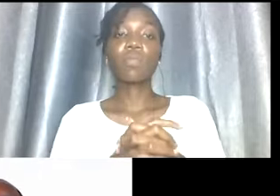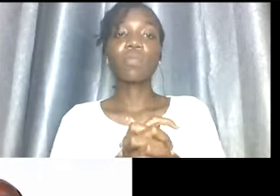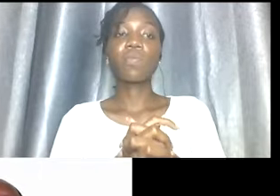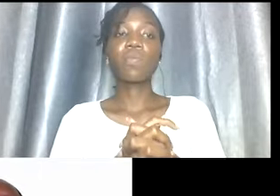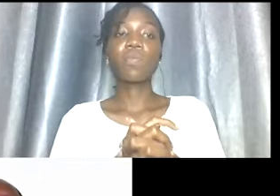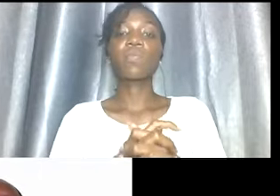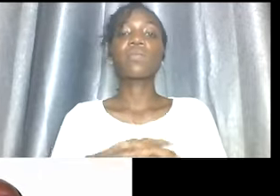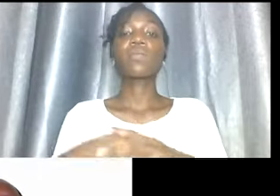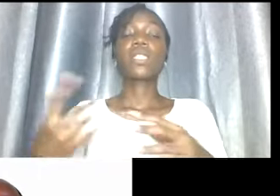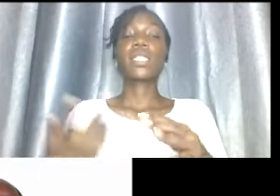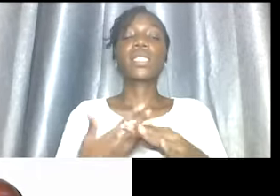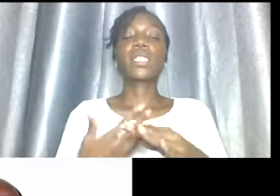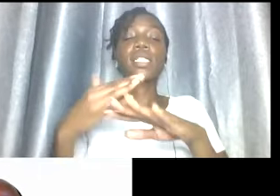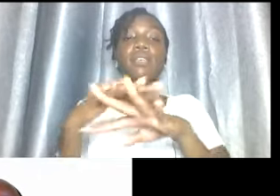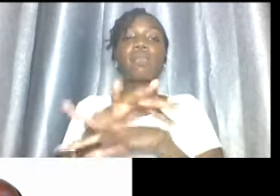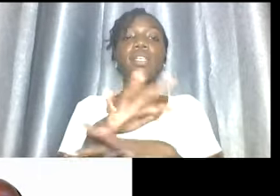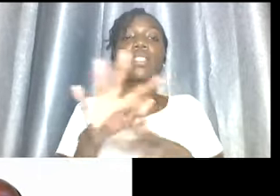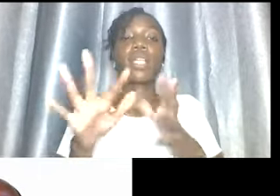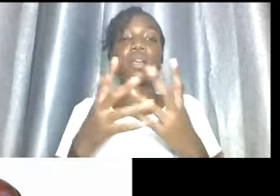your support system be?